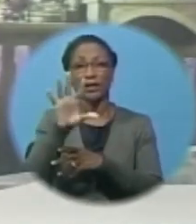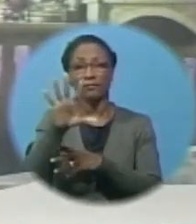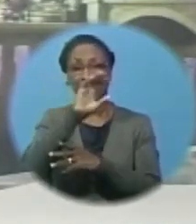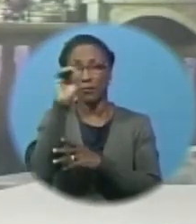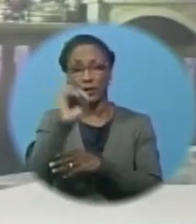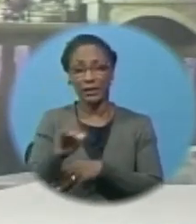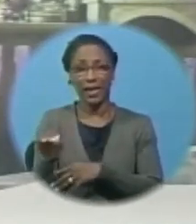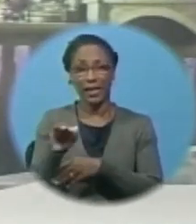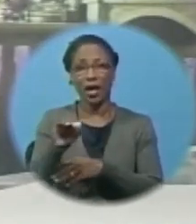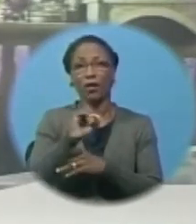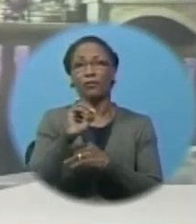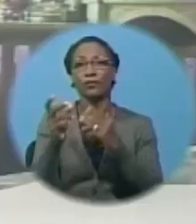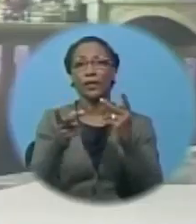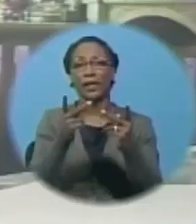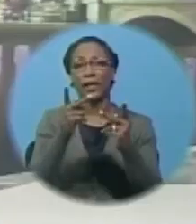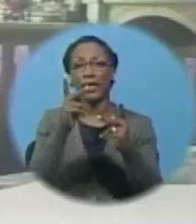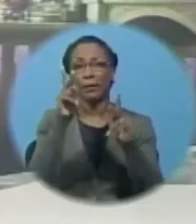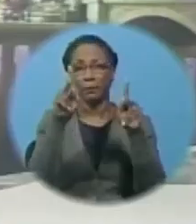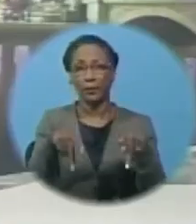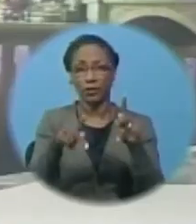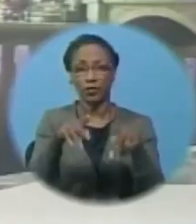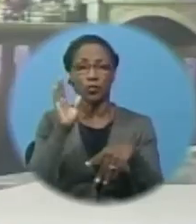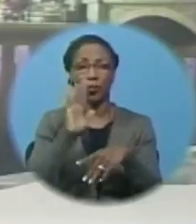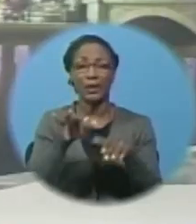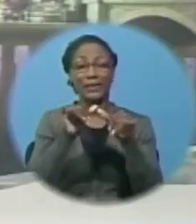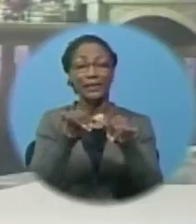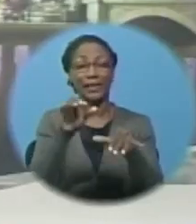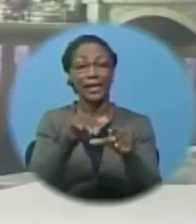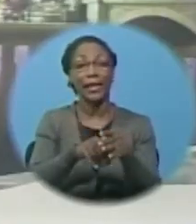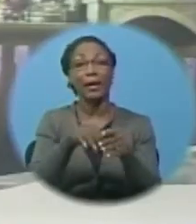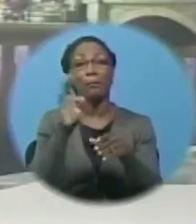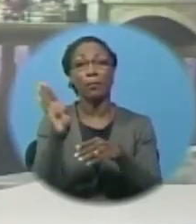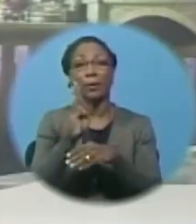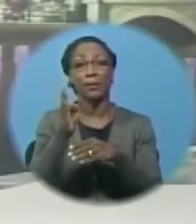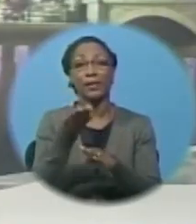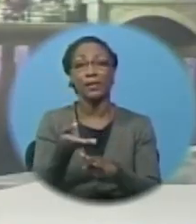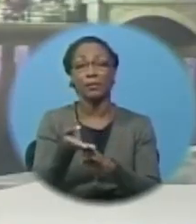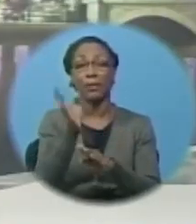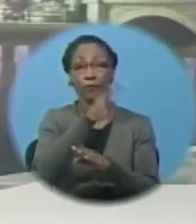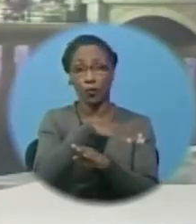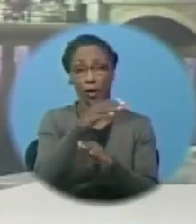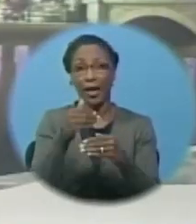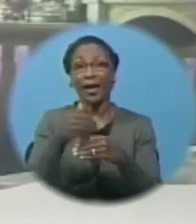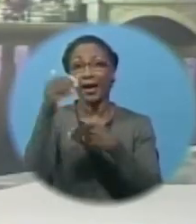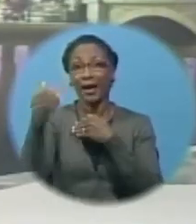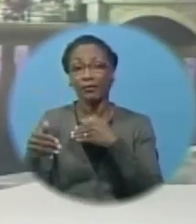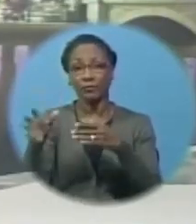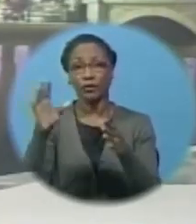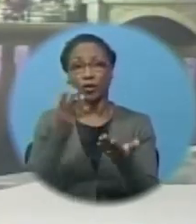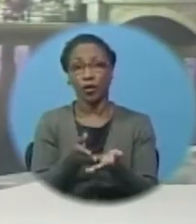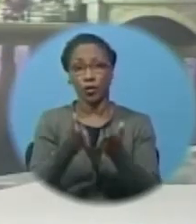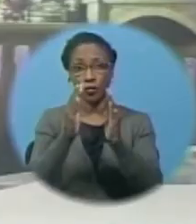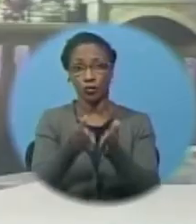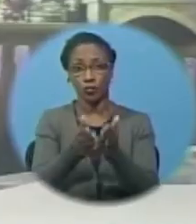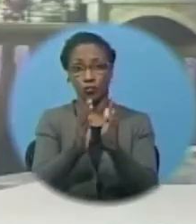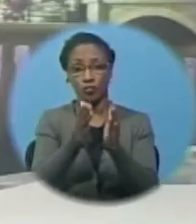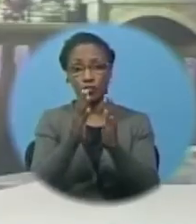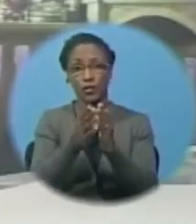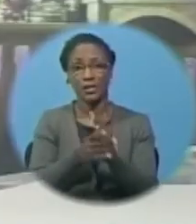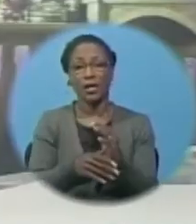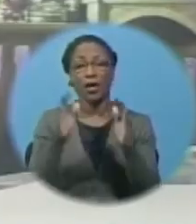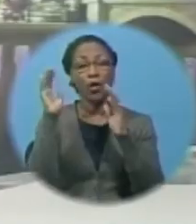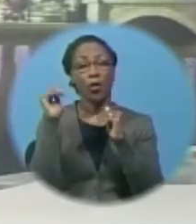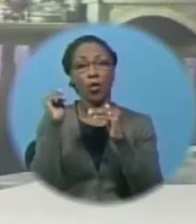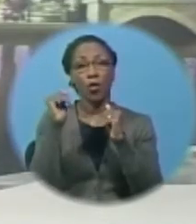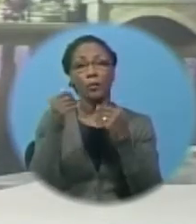passengers will stay in Barbados before and after their cruise, which will increase visitor numbers and spend with local restaurants,